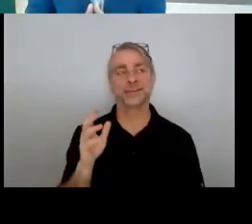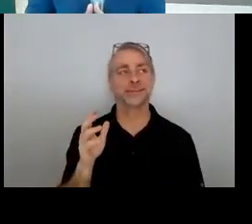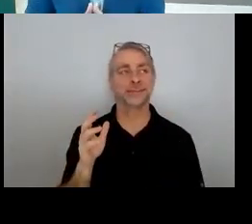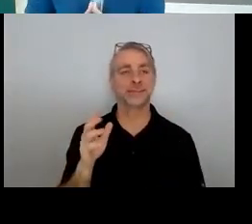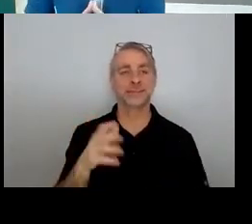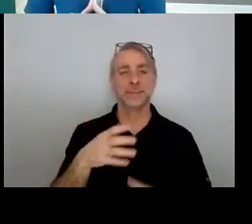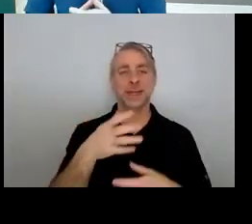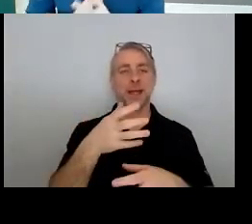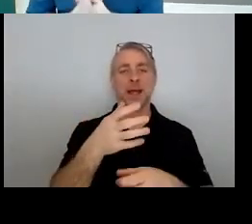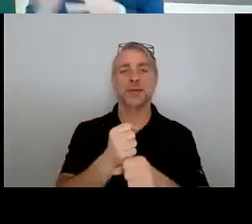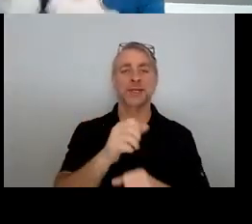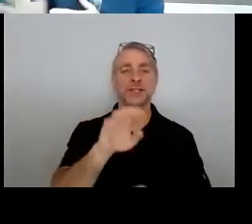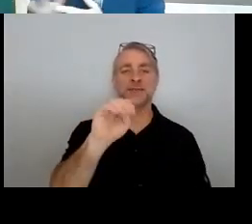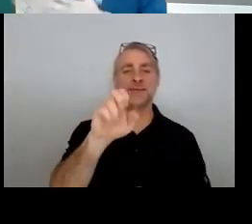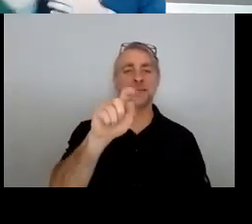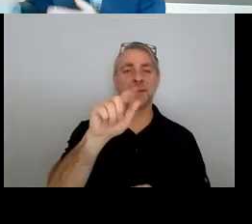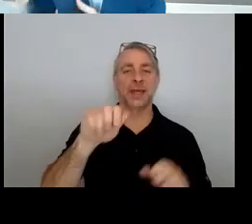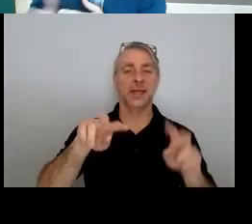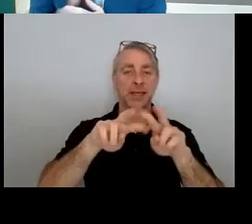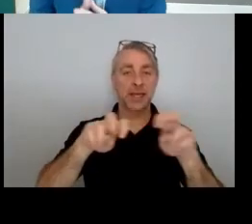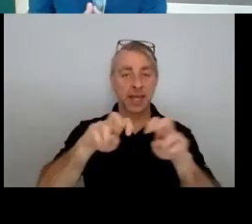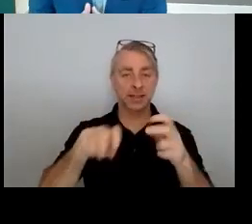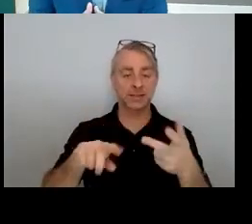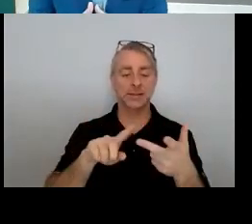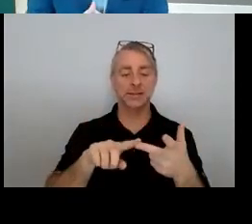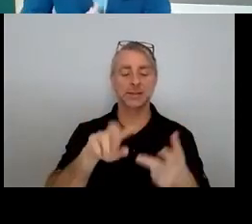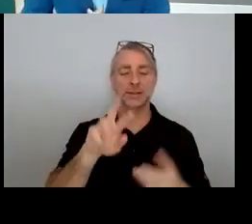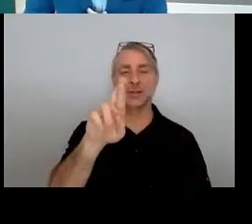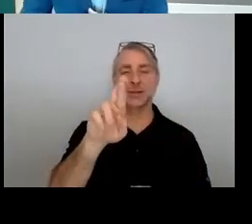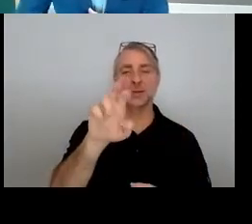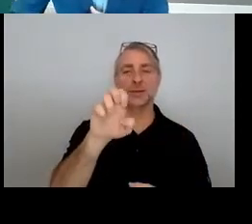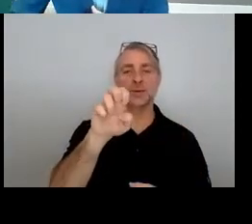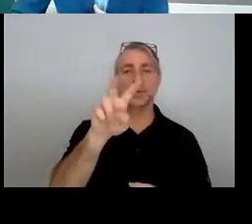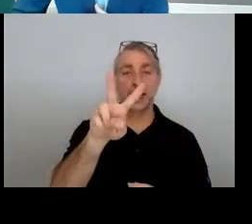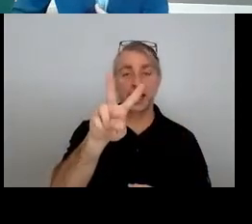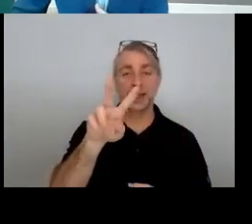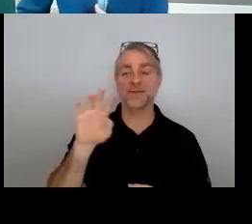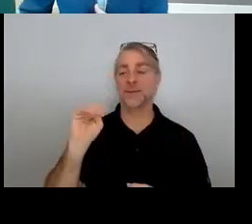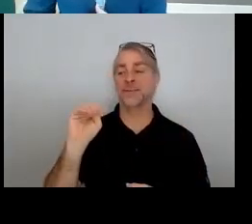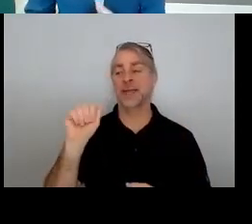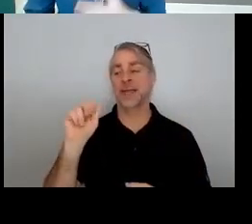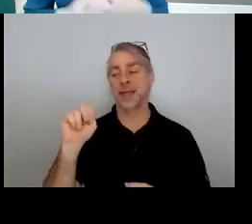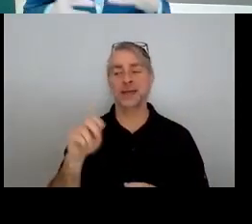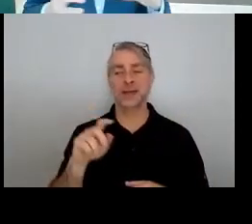comprehensive meta-analysis and RevMan and some of the other programs that are available out there.